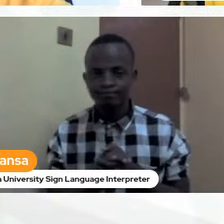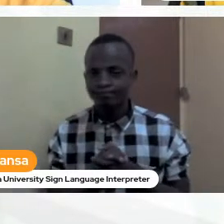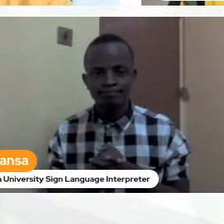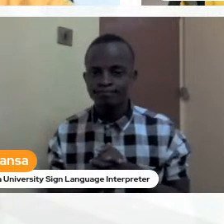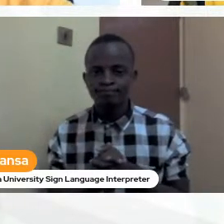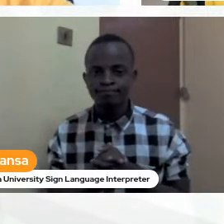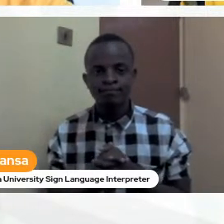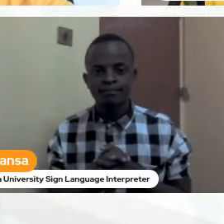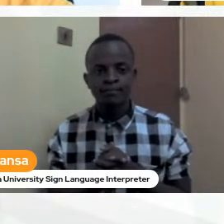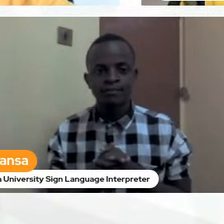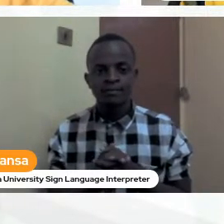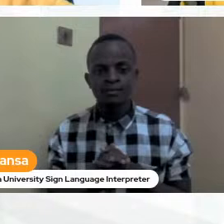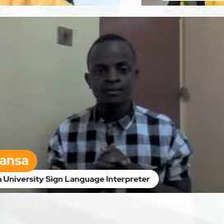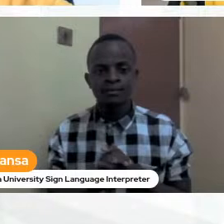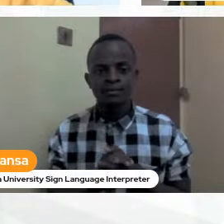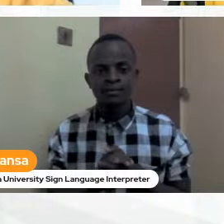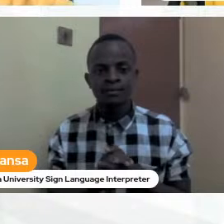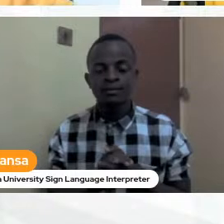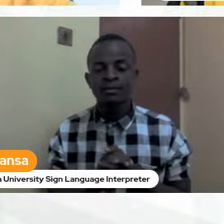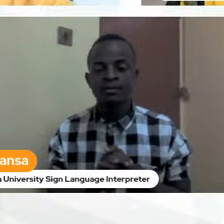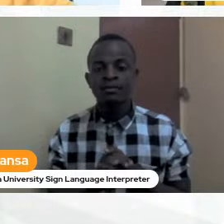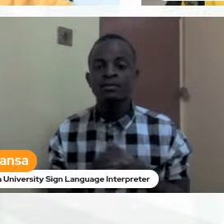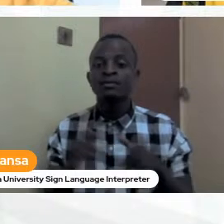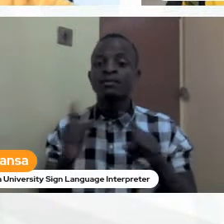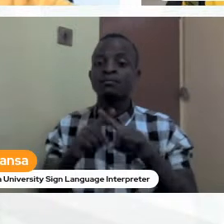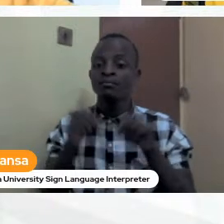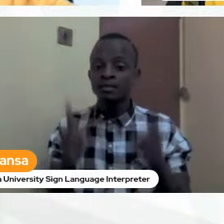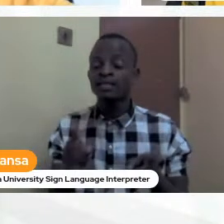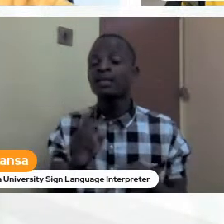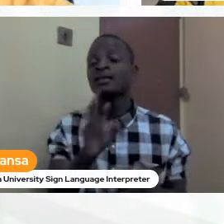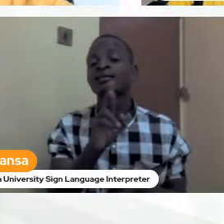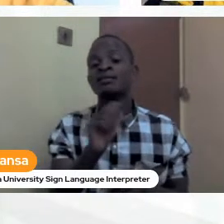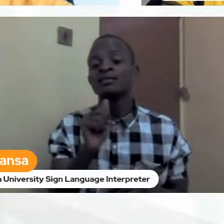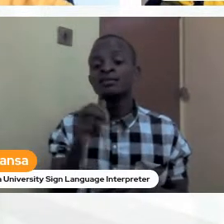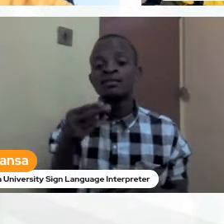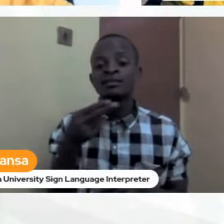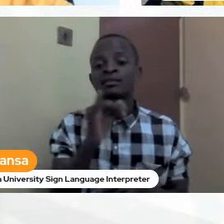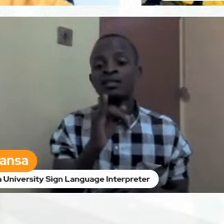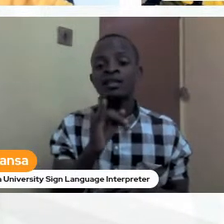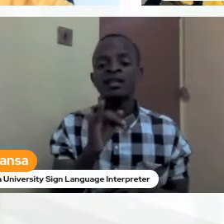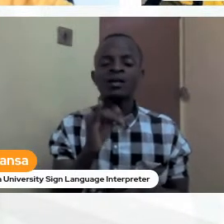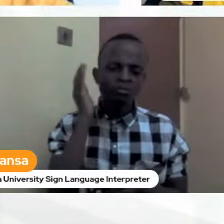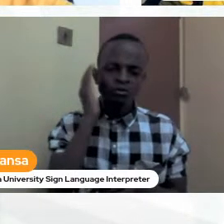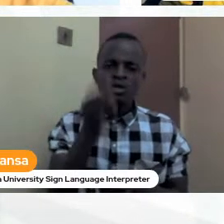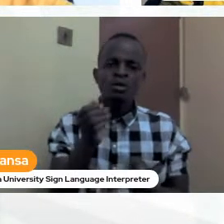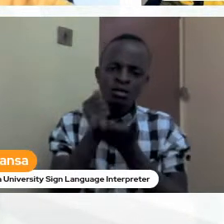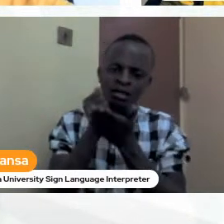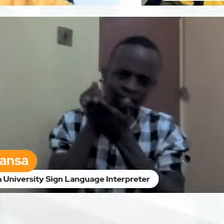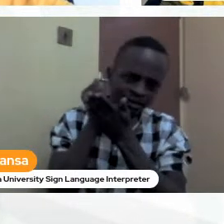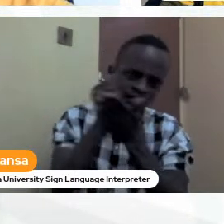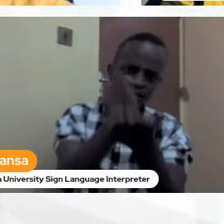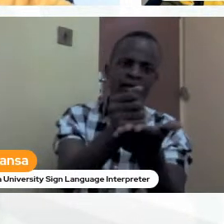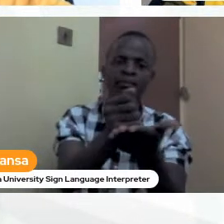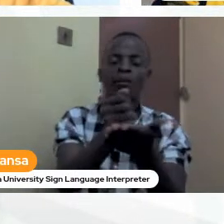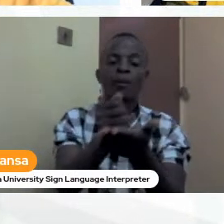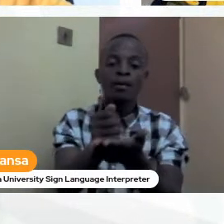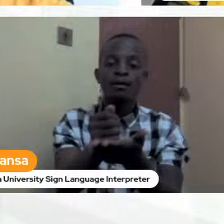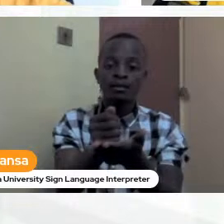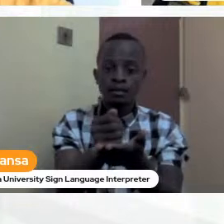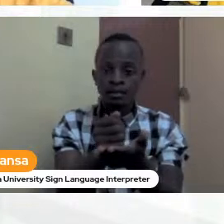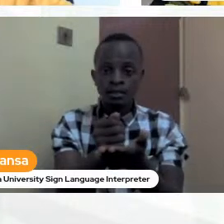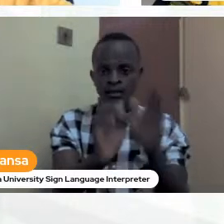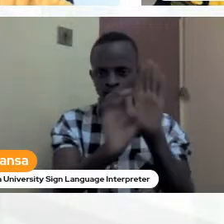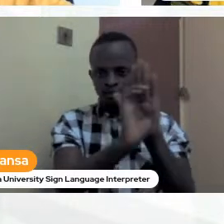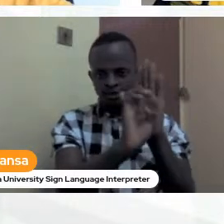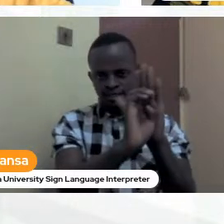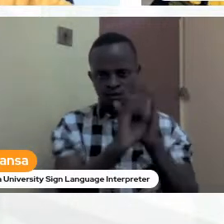that have been noticed. But the RAHi has been able to significantly contribute to that particular change. One of the notable